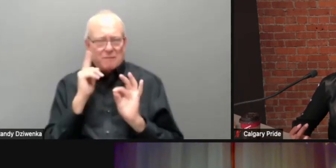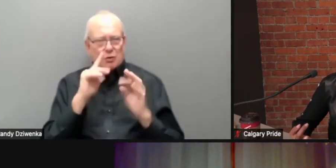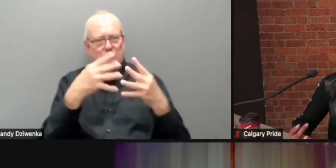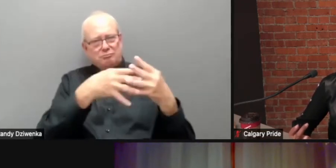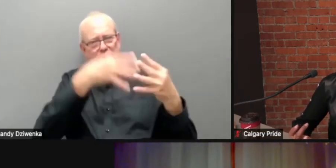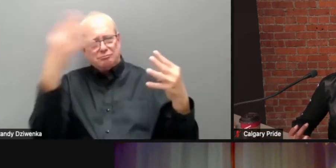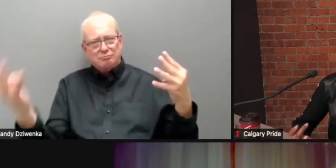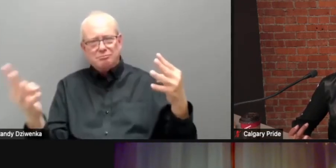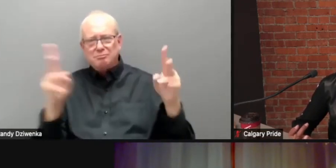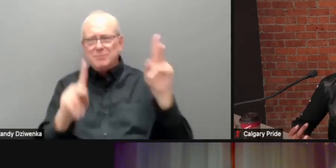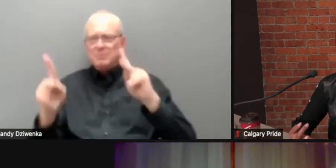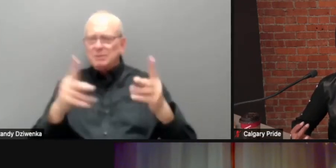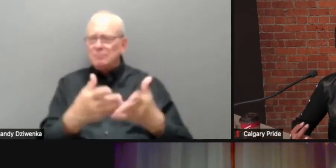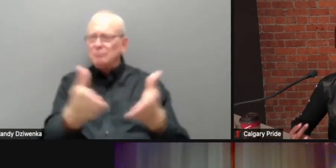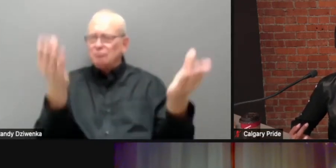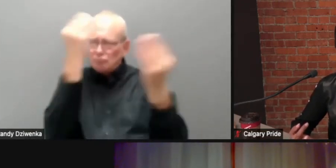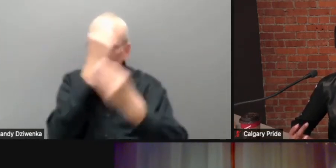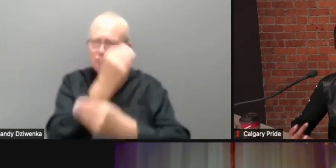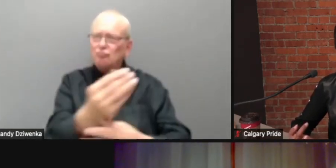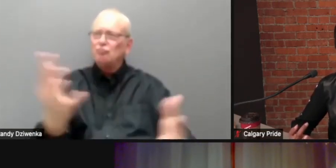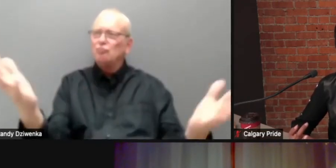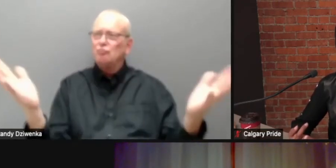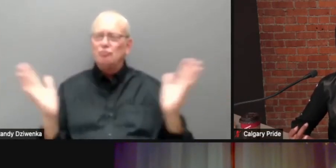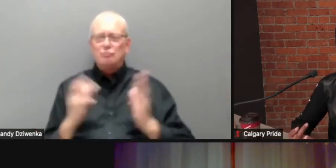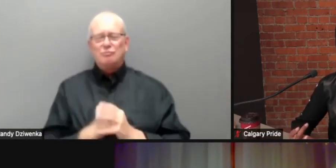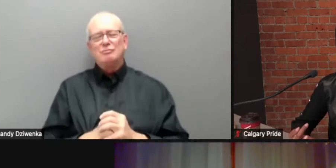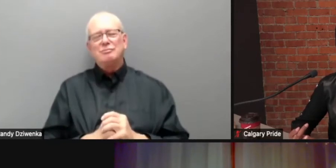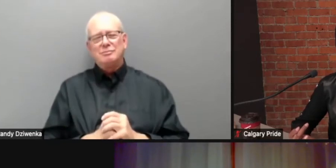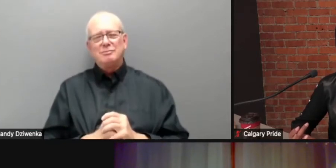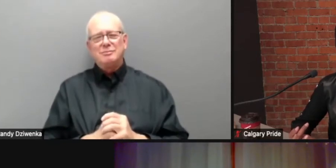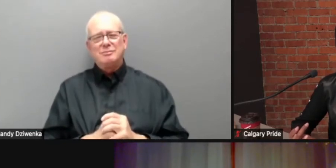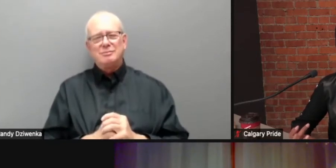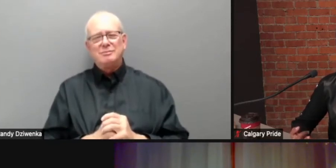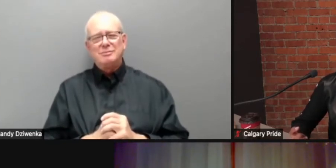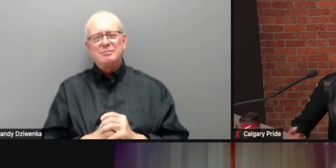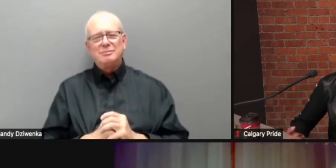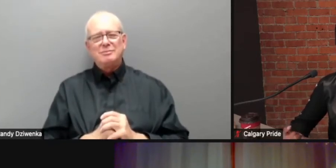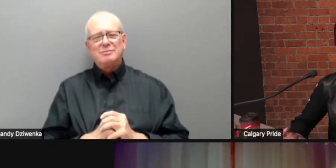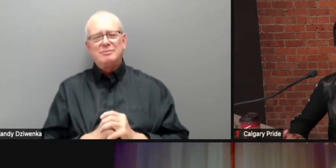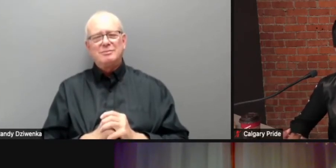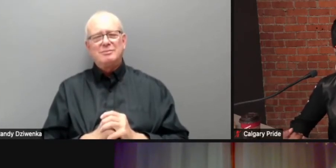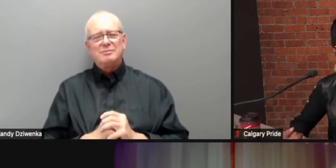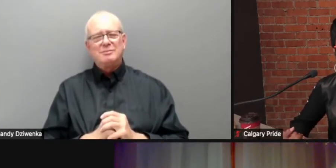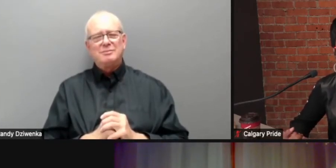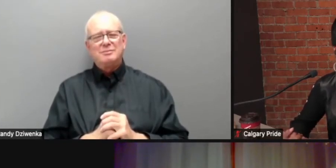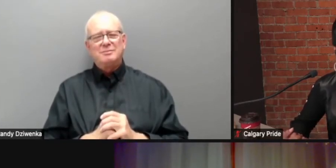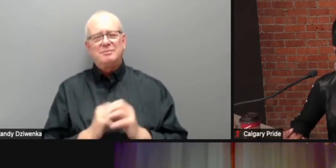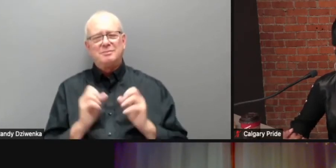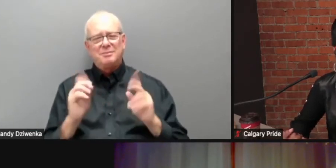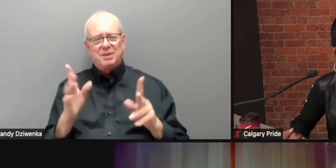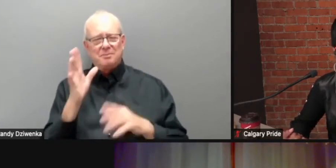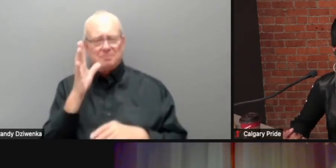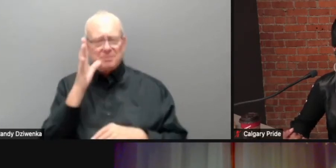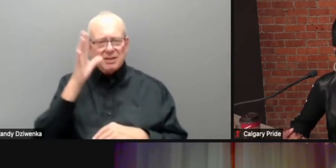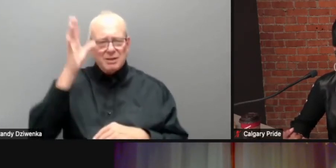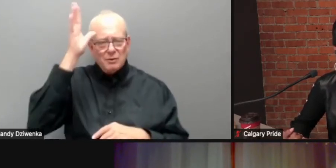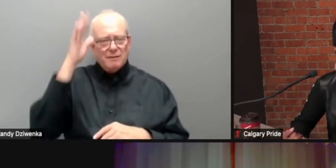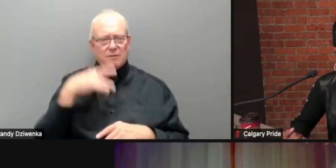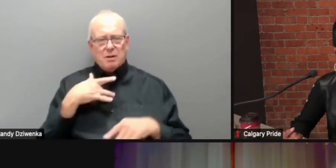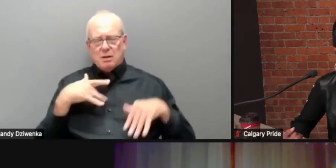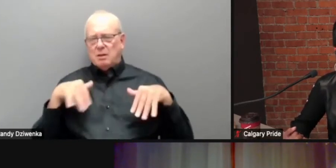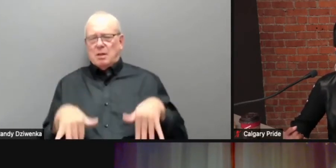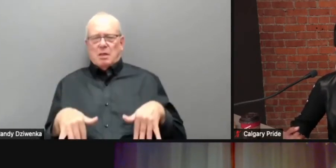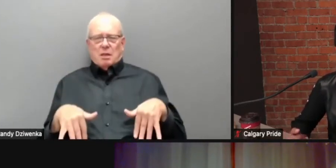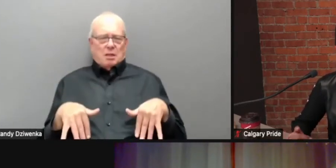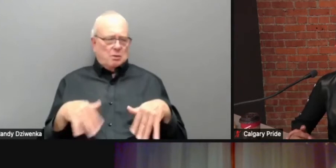isn't as known in terms of the parents' role and how they can play a role in supporting their child in their coming out